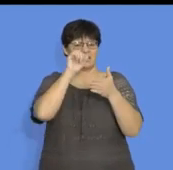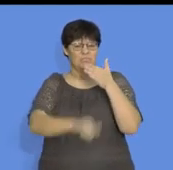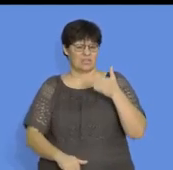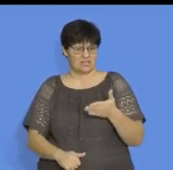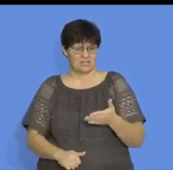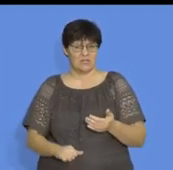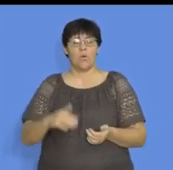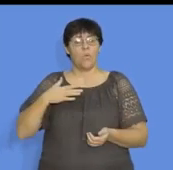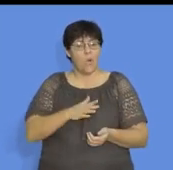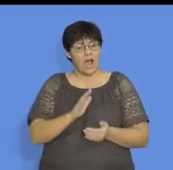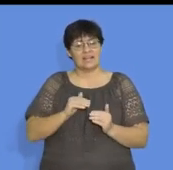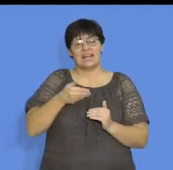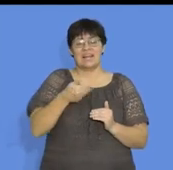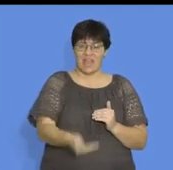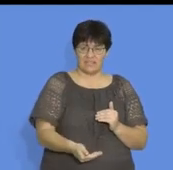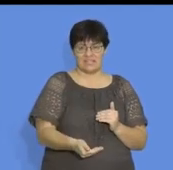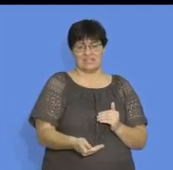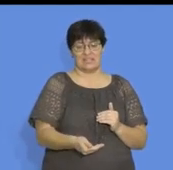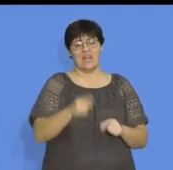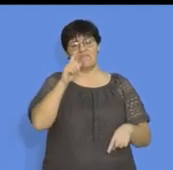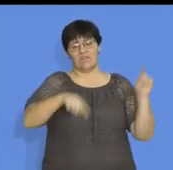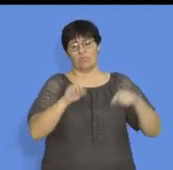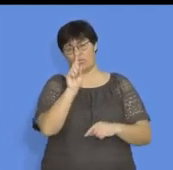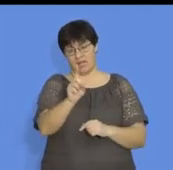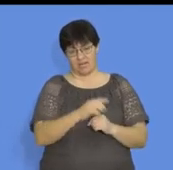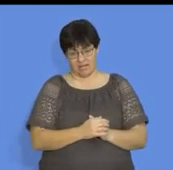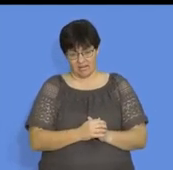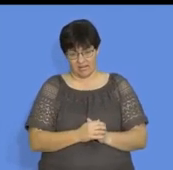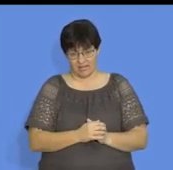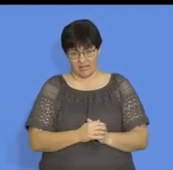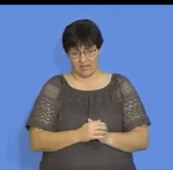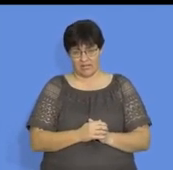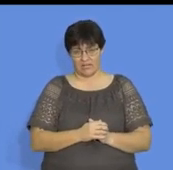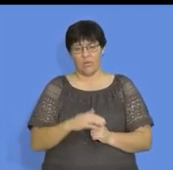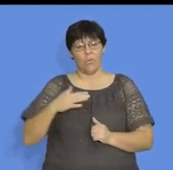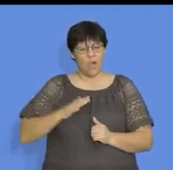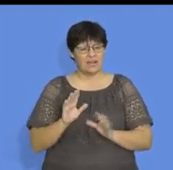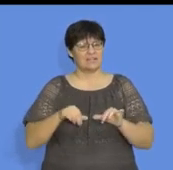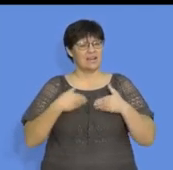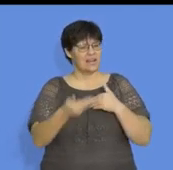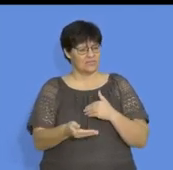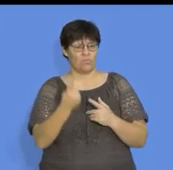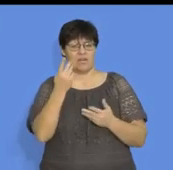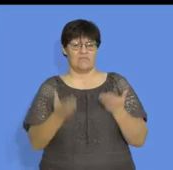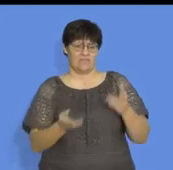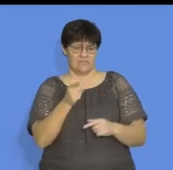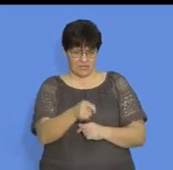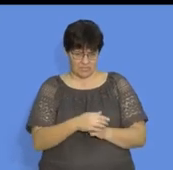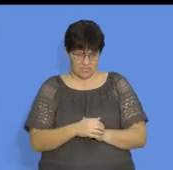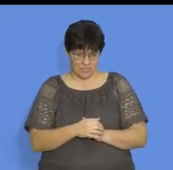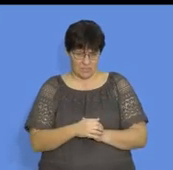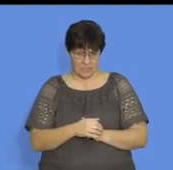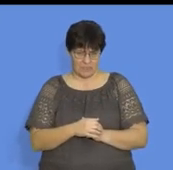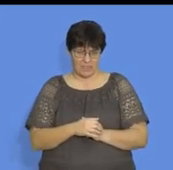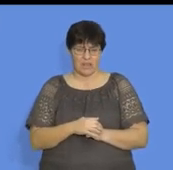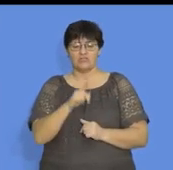You want to only remain with one variable, right? You want to remain with one variable so that it